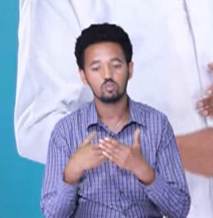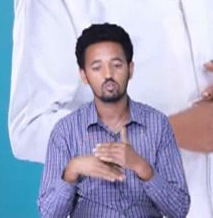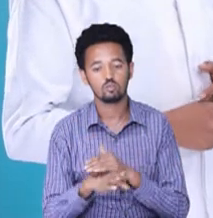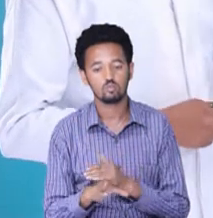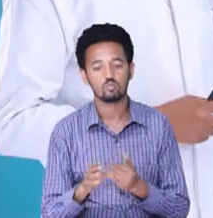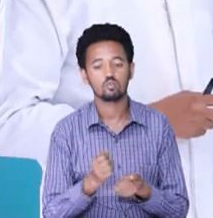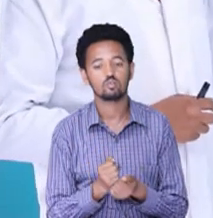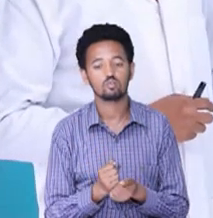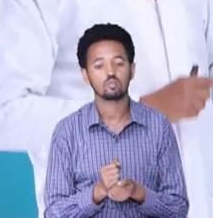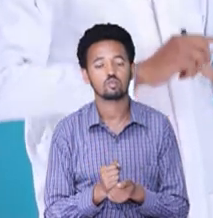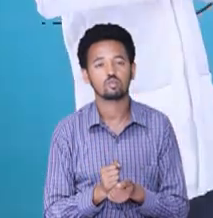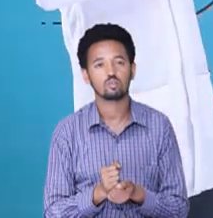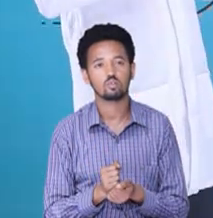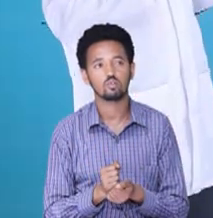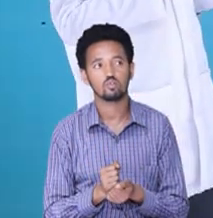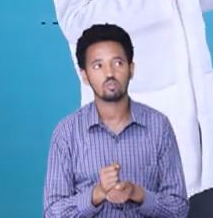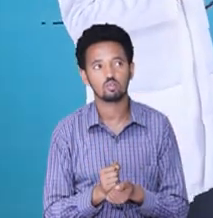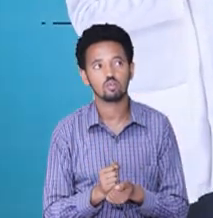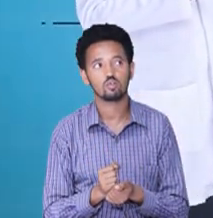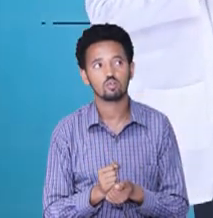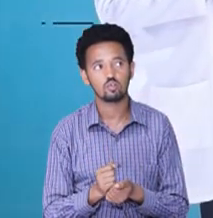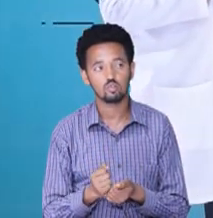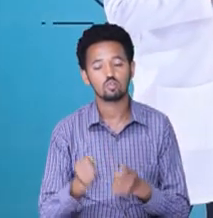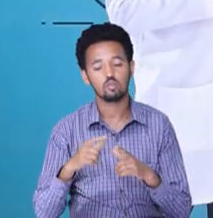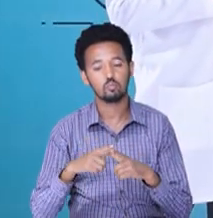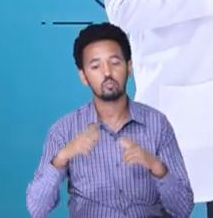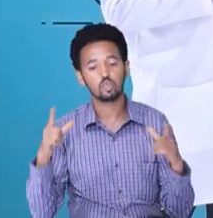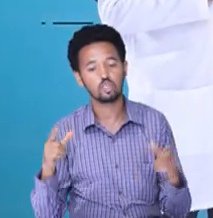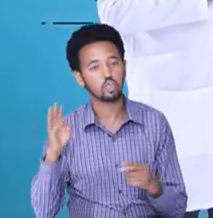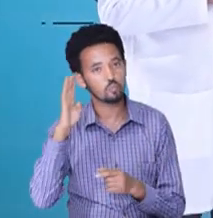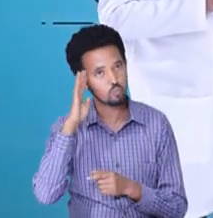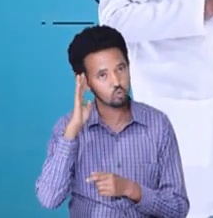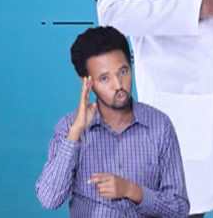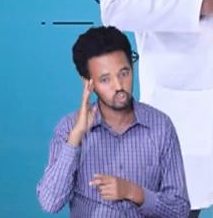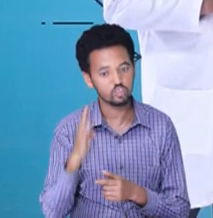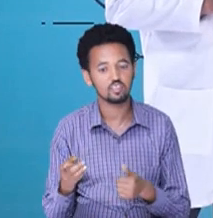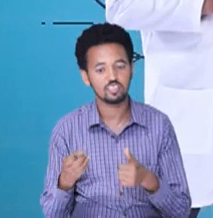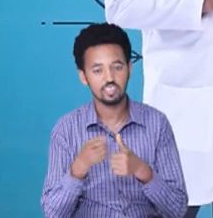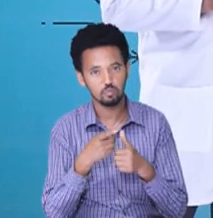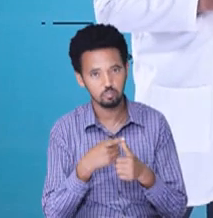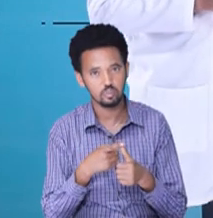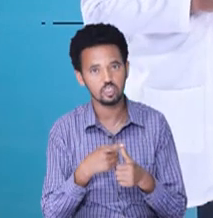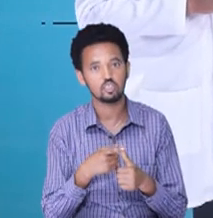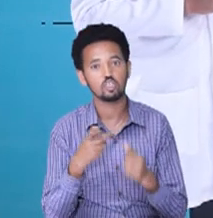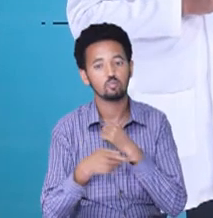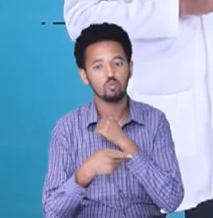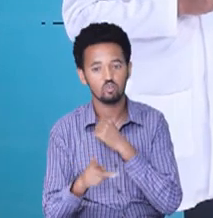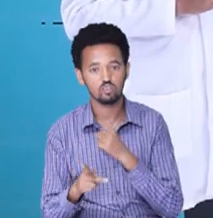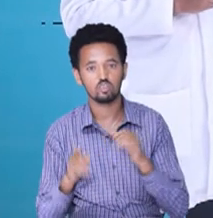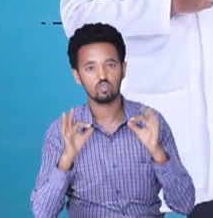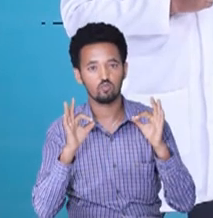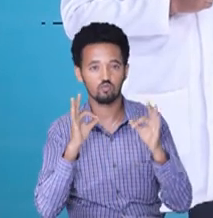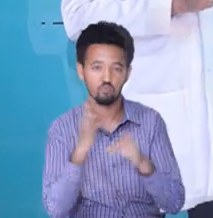Grodins. The Grodins, it represented the big bourgeois. They were a member of loosely knit political faction